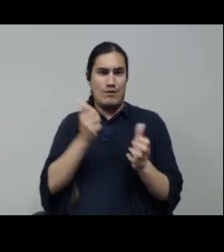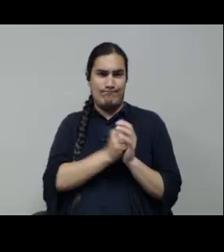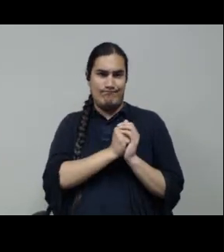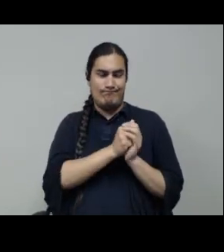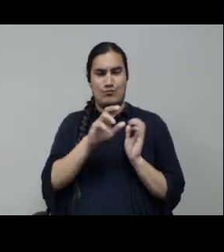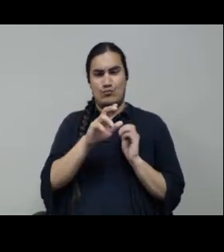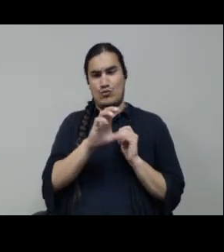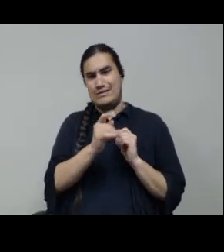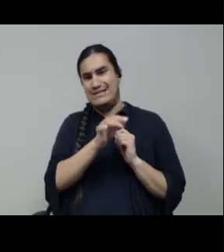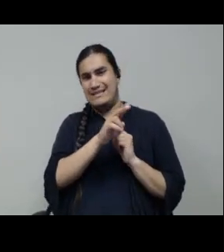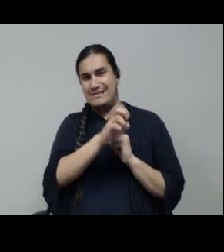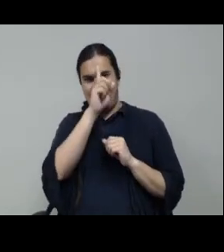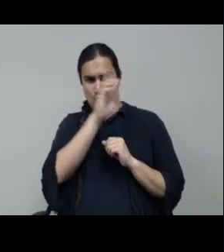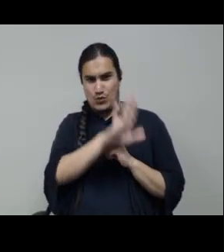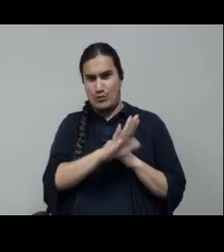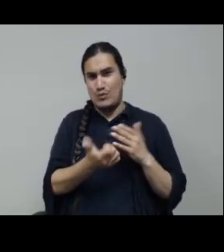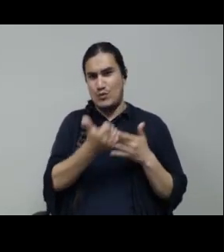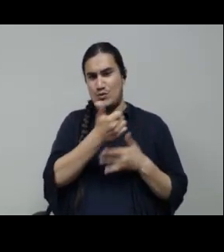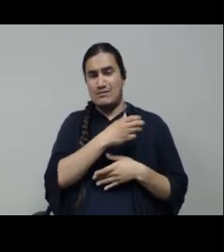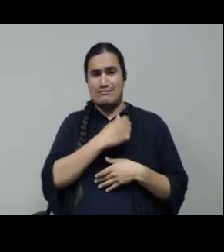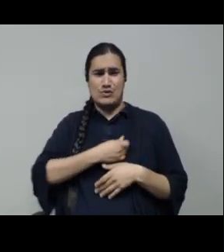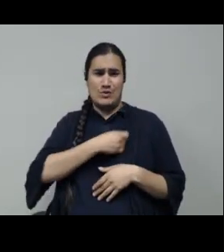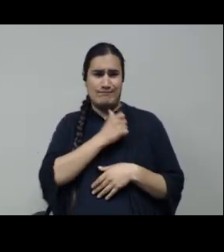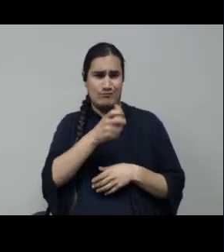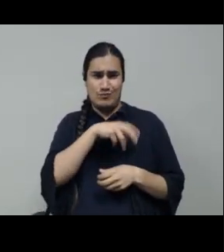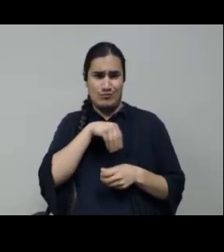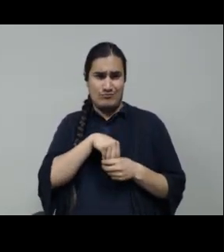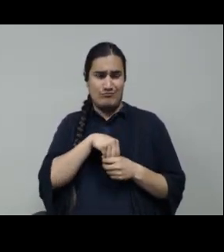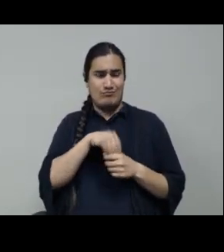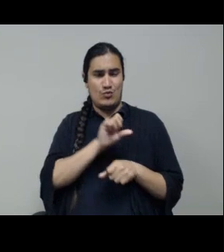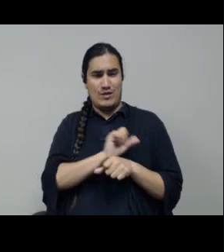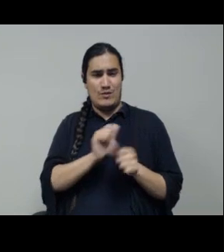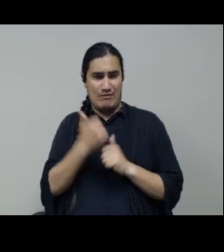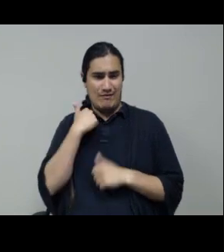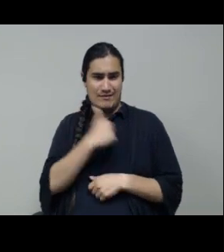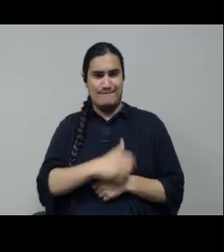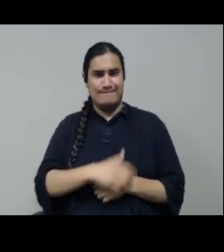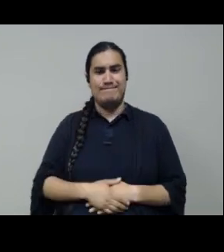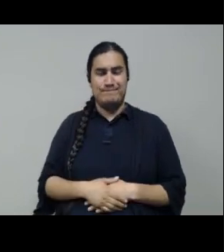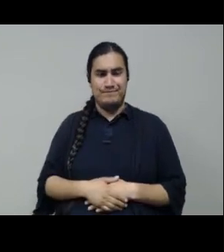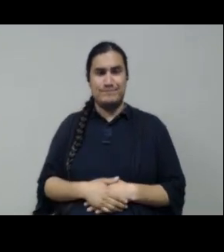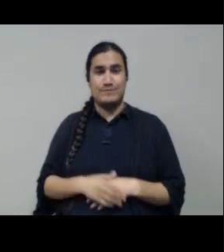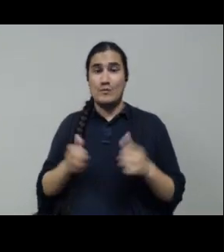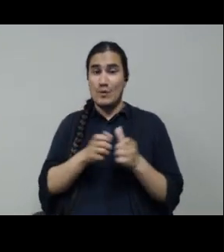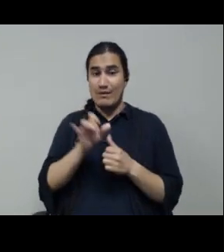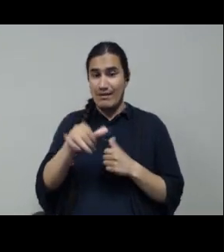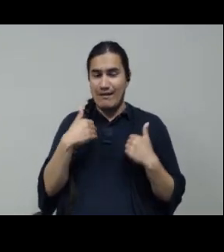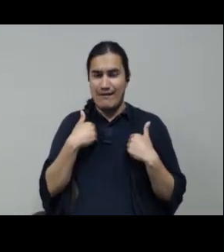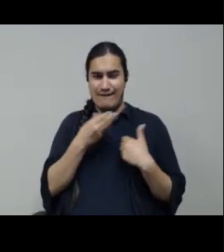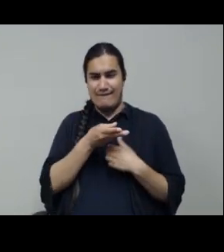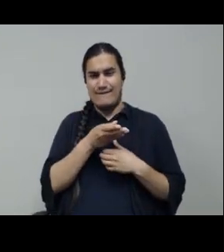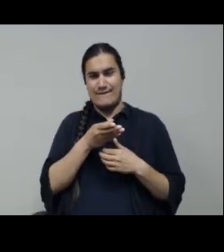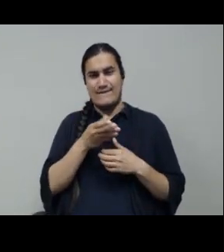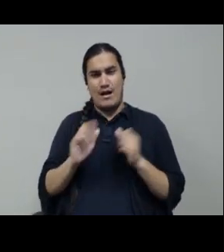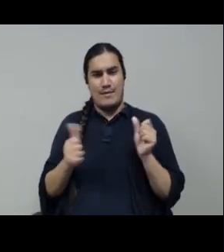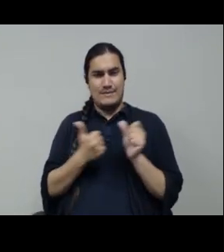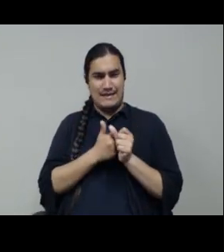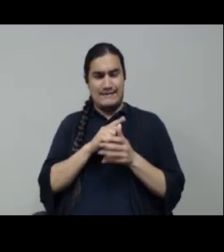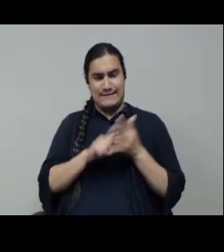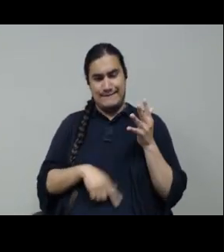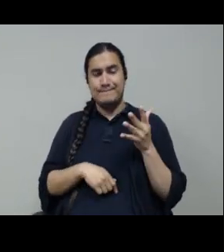on her promotion and are sorry that she will no longer be working with us. And with that, I have the following updates. The